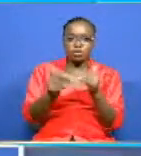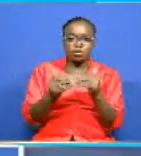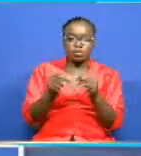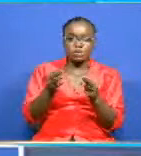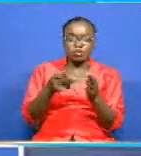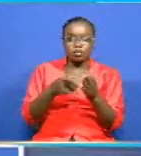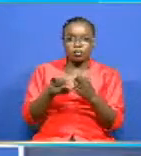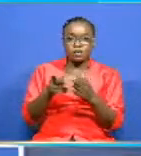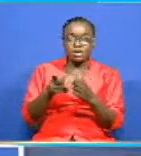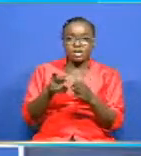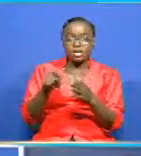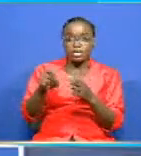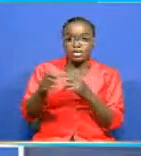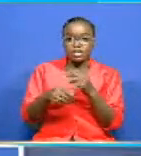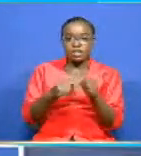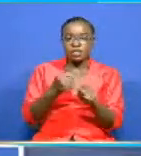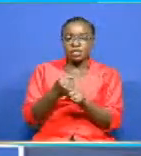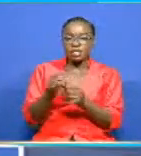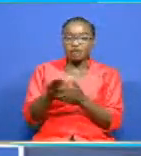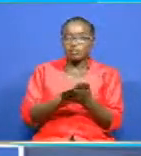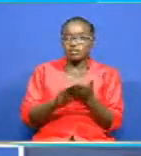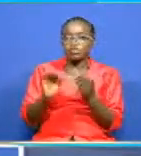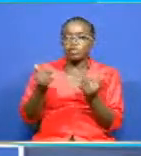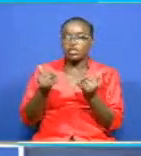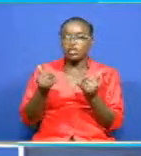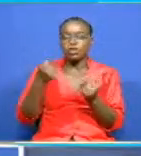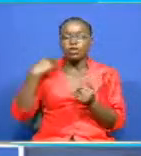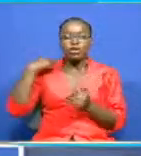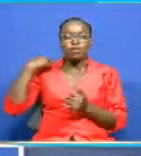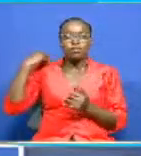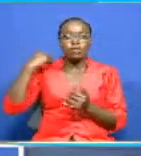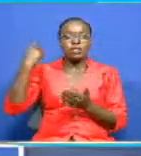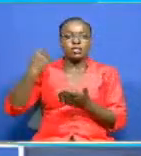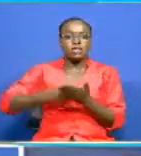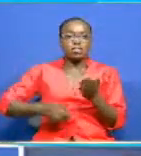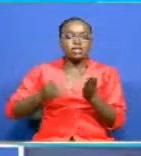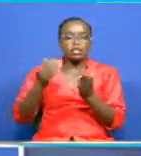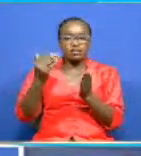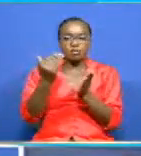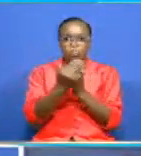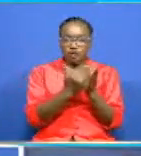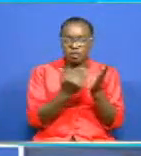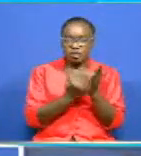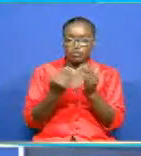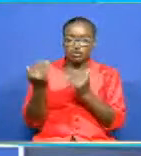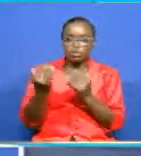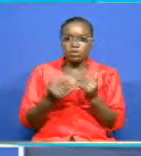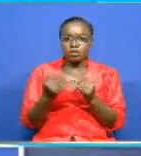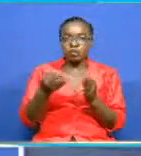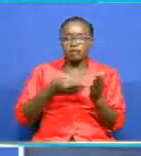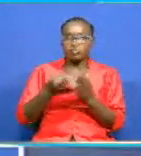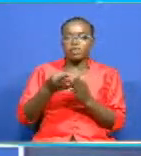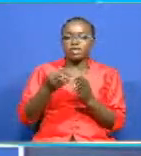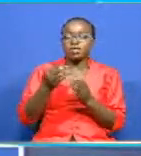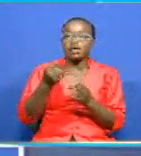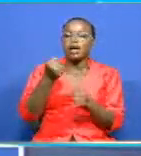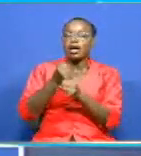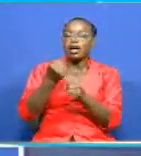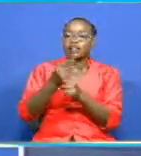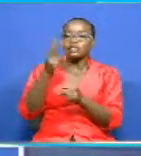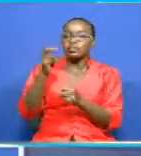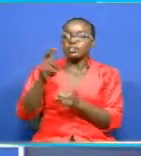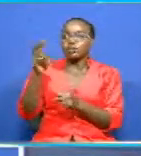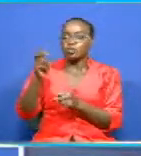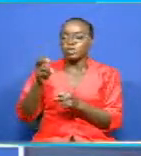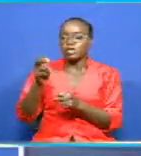amount this year. Now, this is based on the new voluntary tax disclosure program introduced by the Finance Act 2020, which aims at enhancing